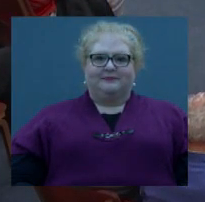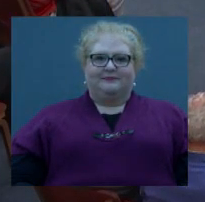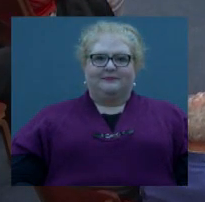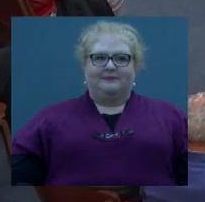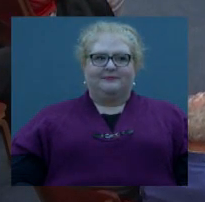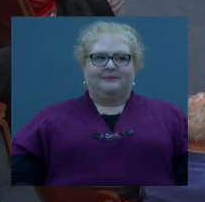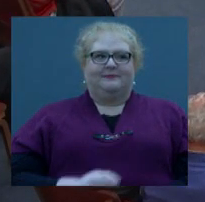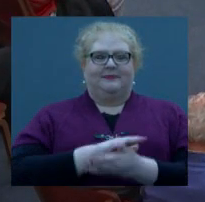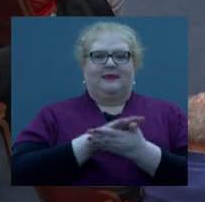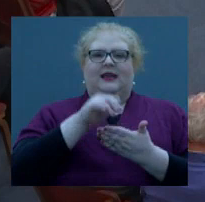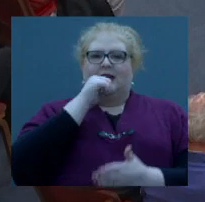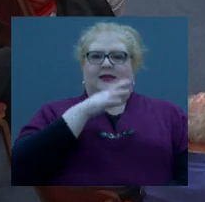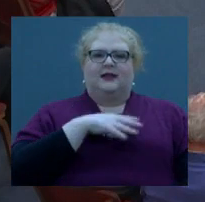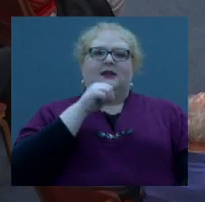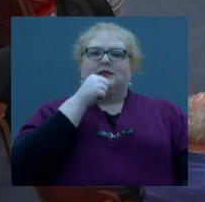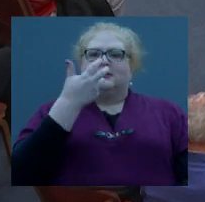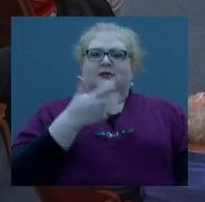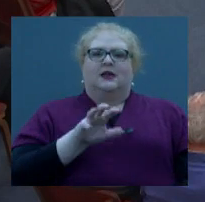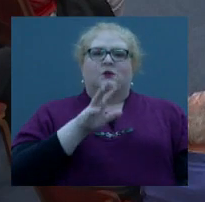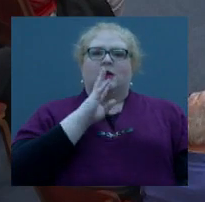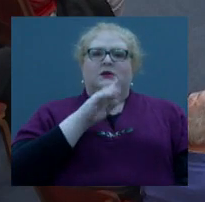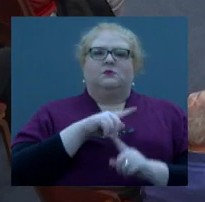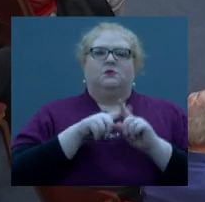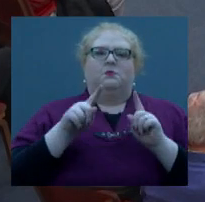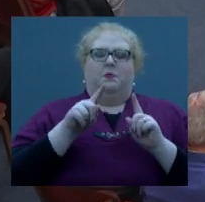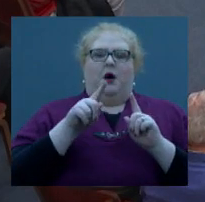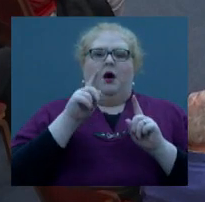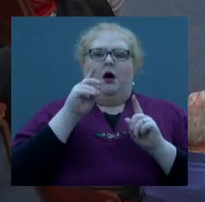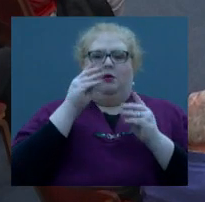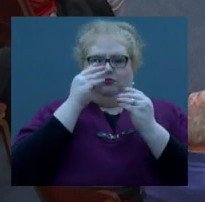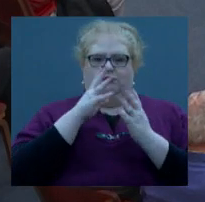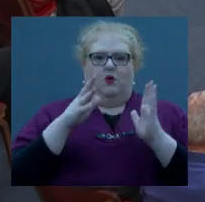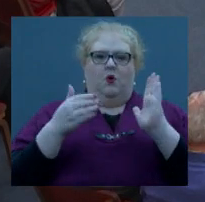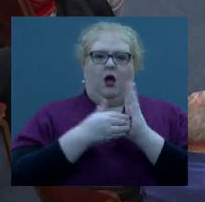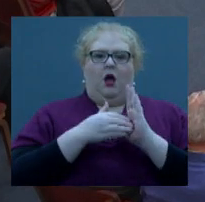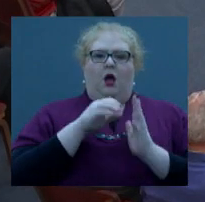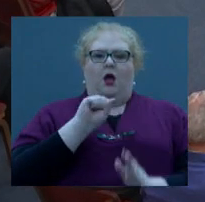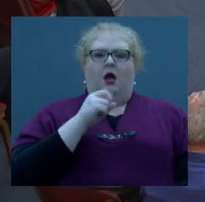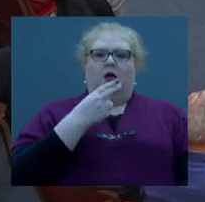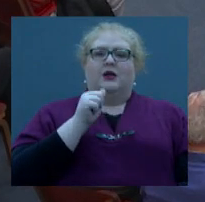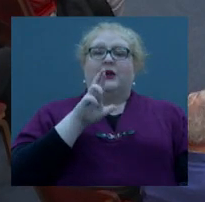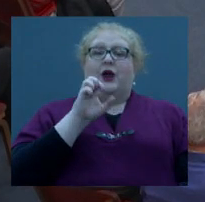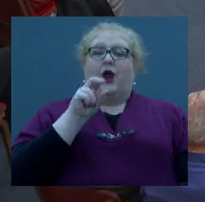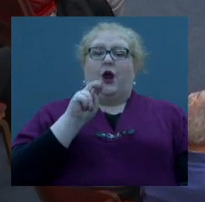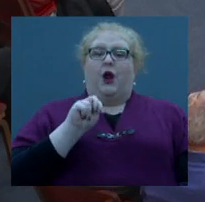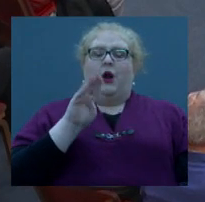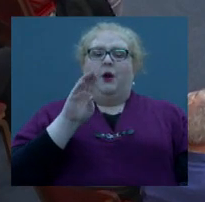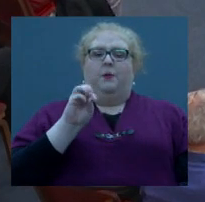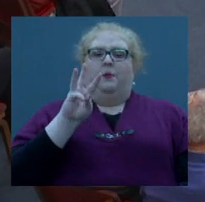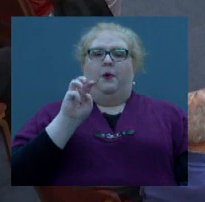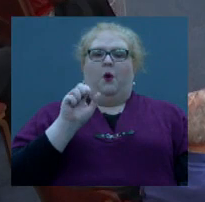This nice lady doesn't want to speak, but wants to note her opposition. Sharon Boehm.